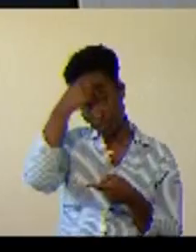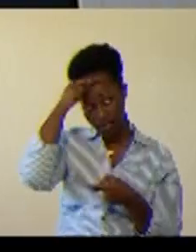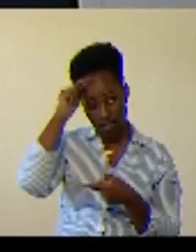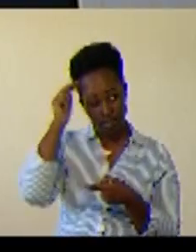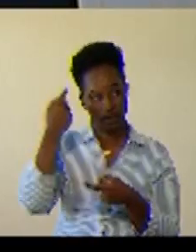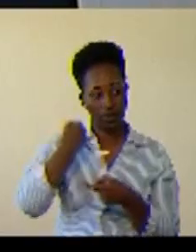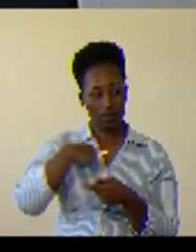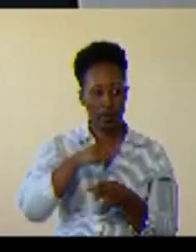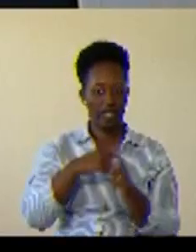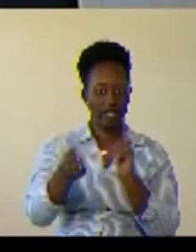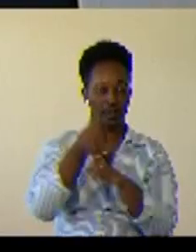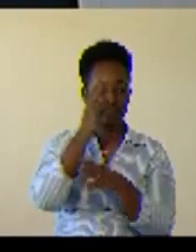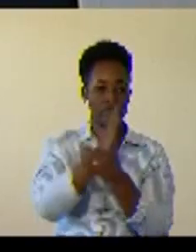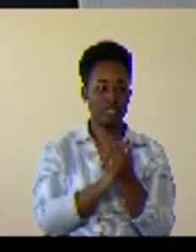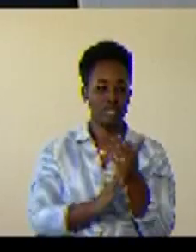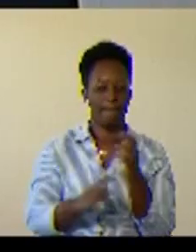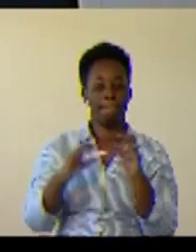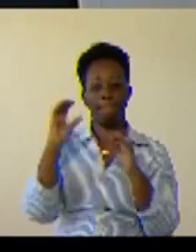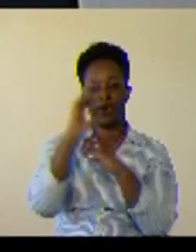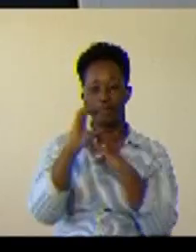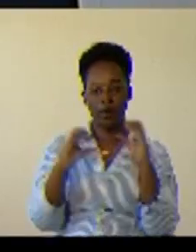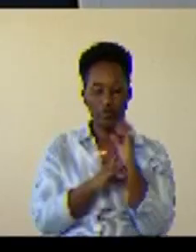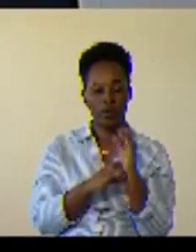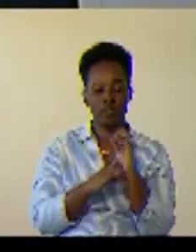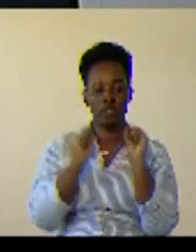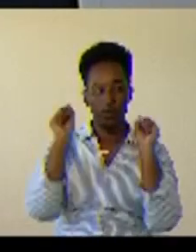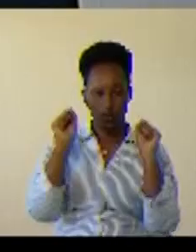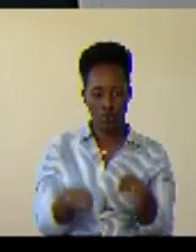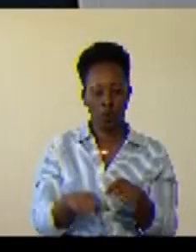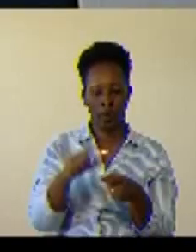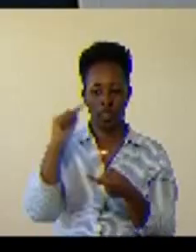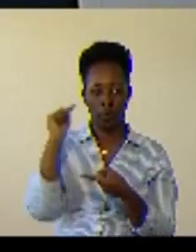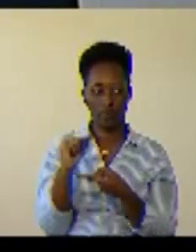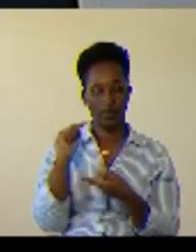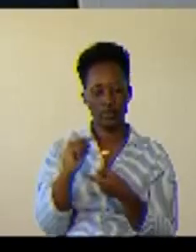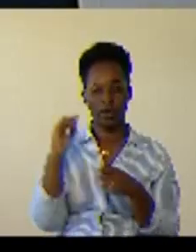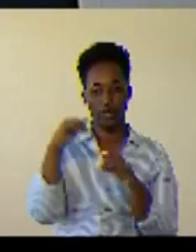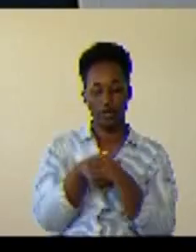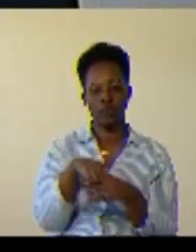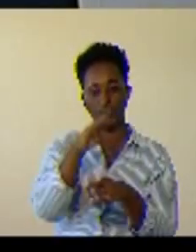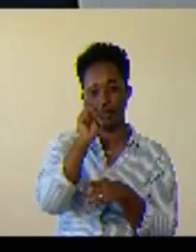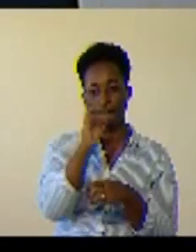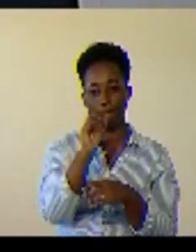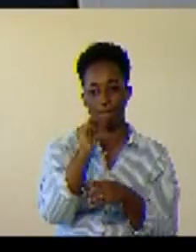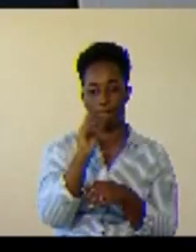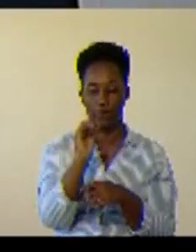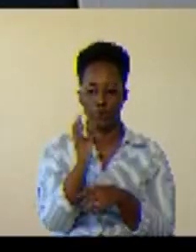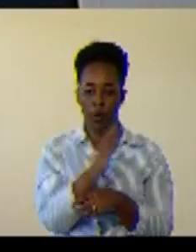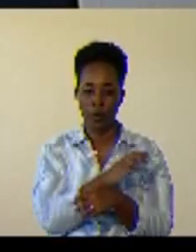also carry some chemicals in order to break it to be reduced into a monosaccharide. You reduce